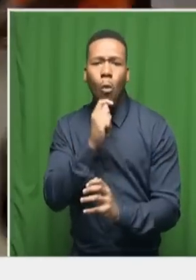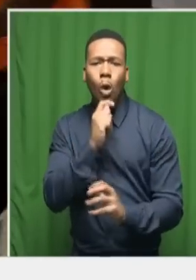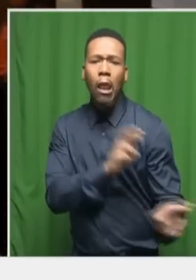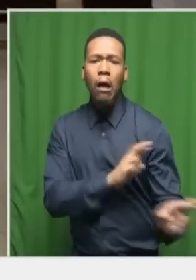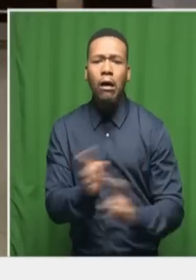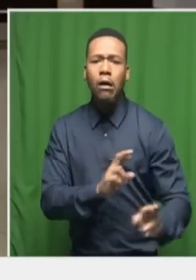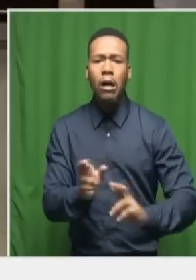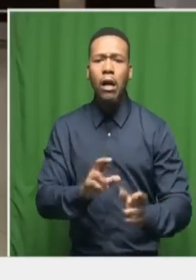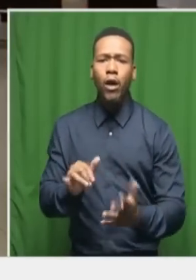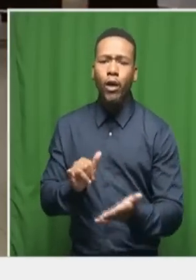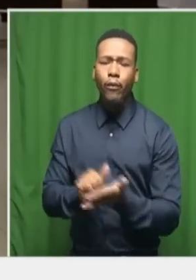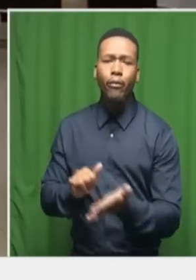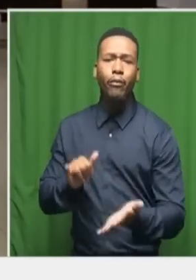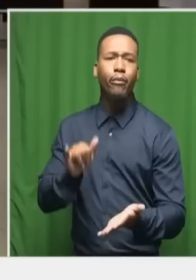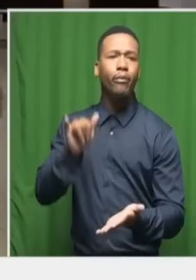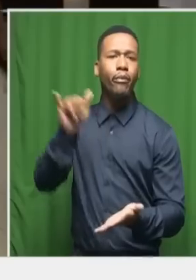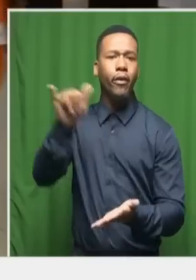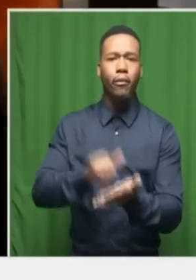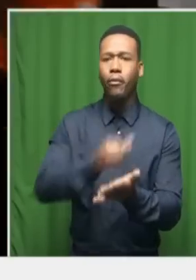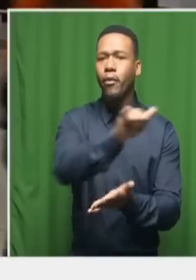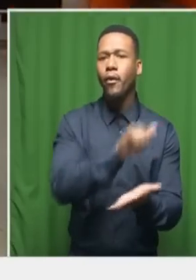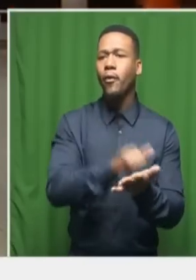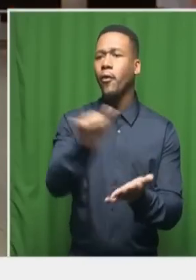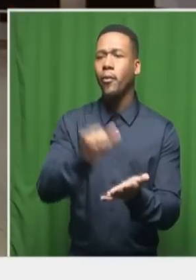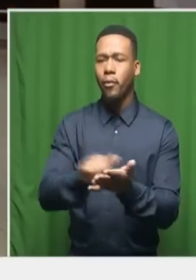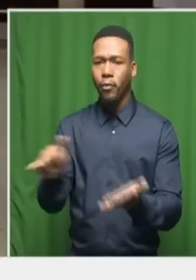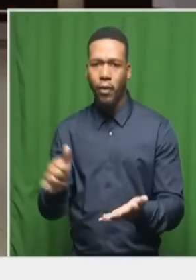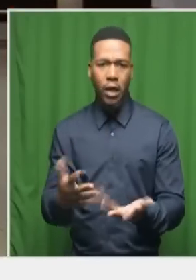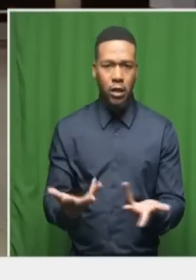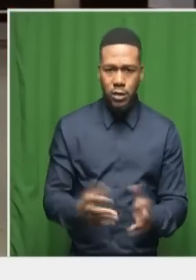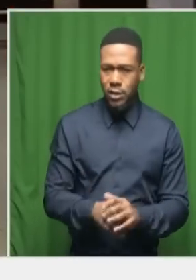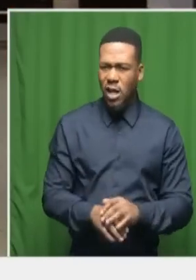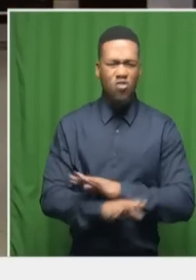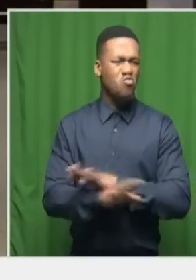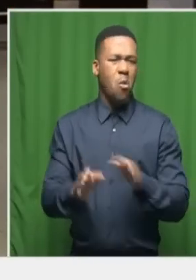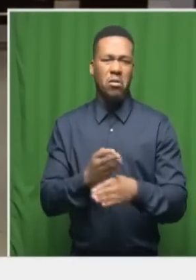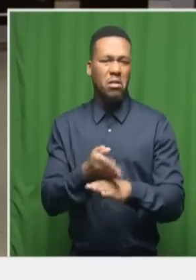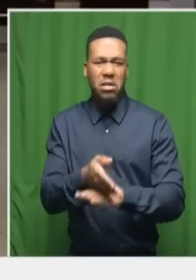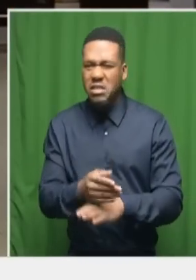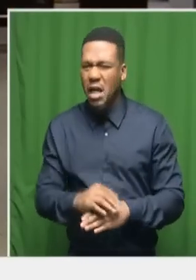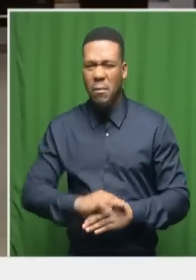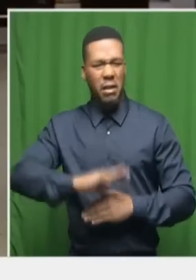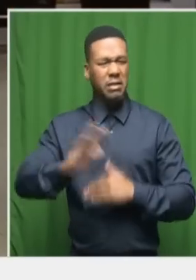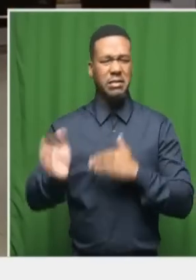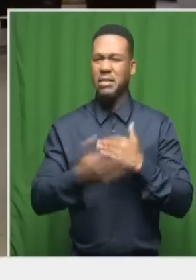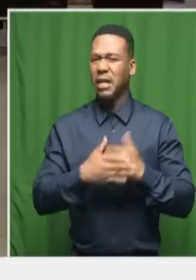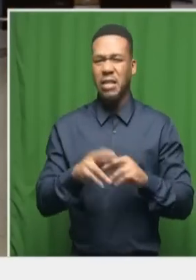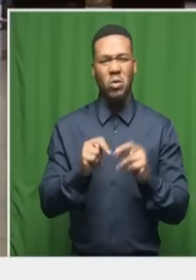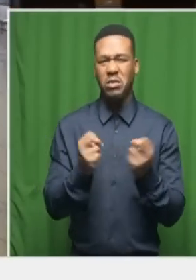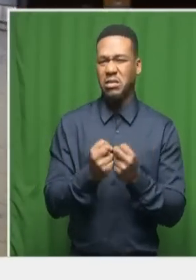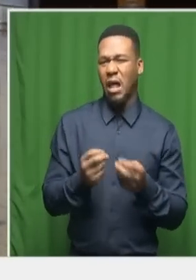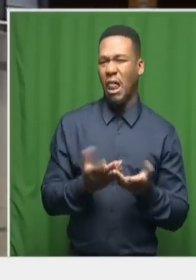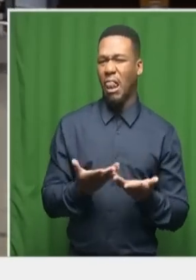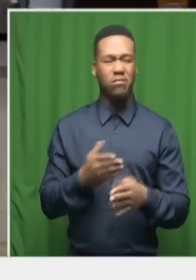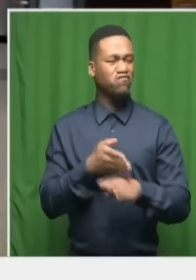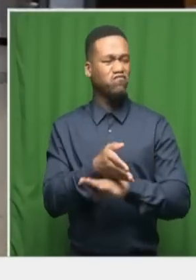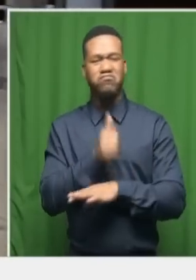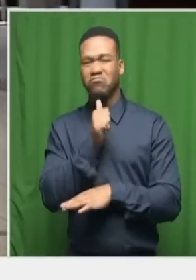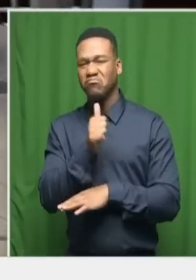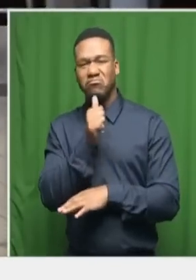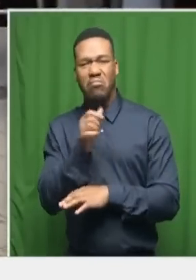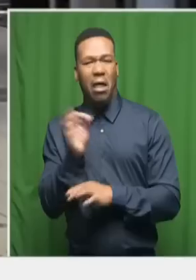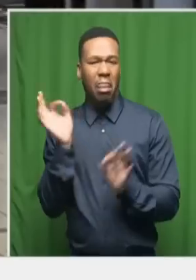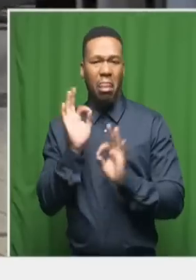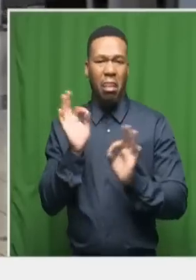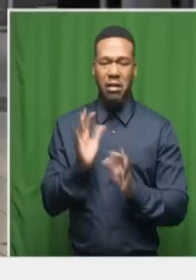to just take their flights here, and not deterred by the national shutdown that is underway. We were told by management of